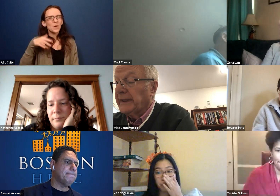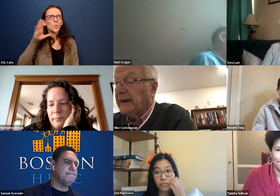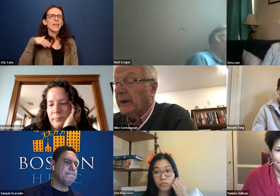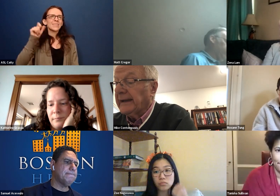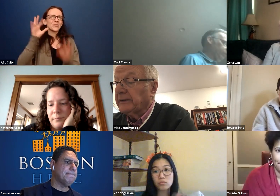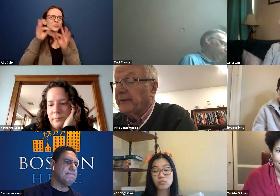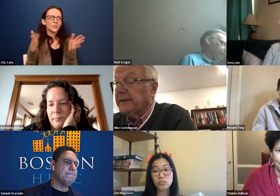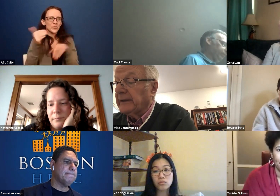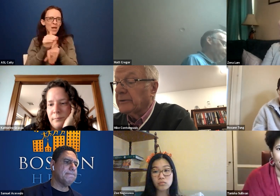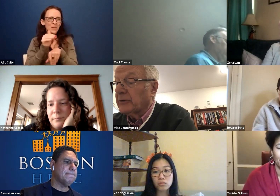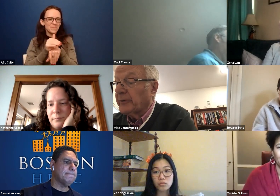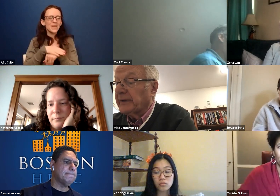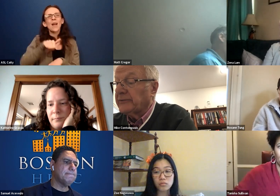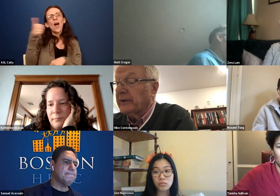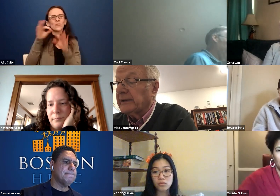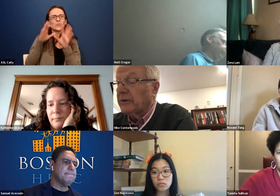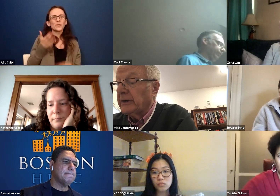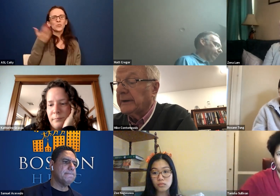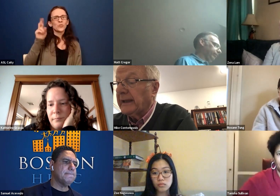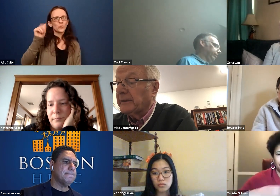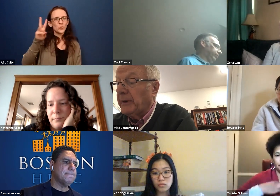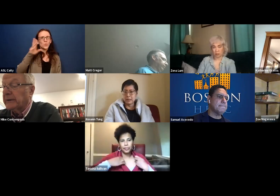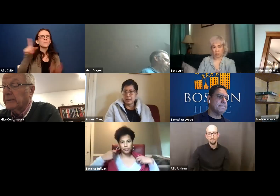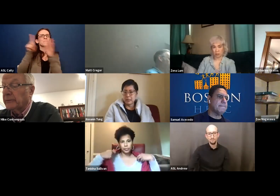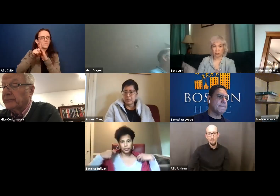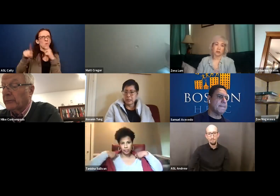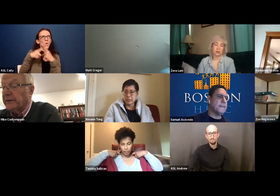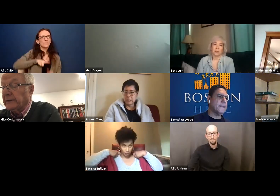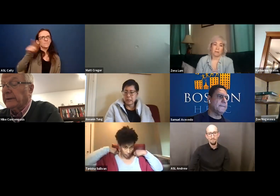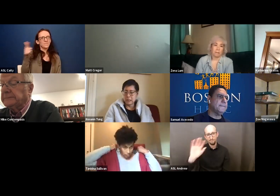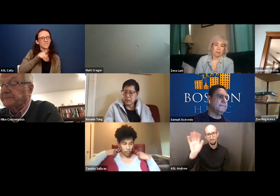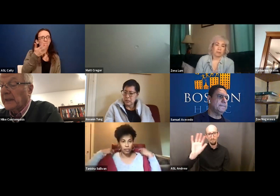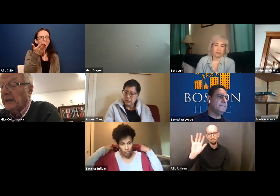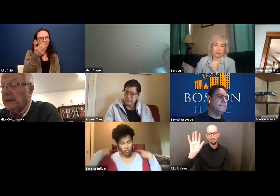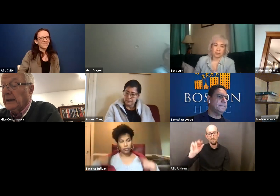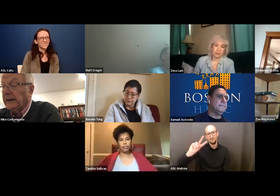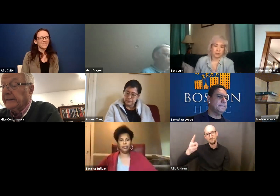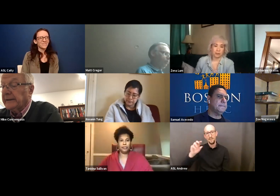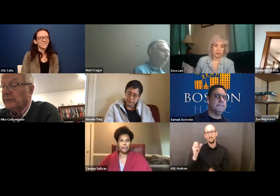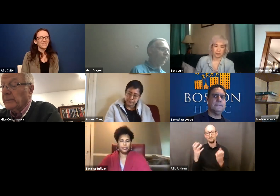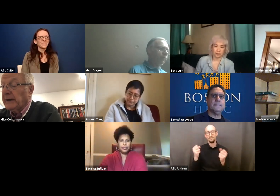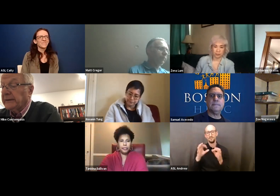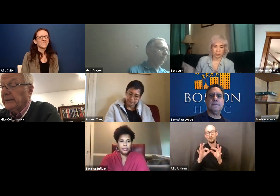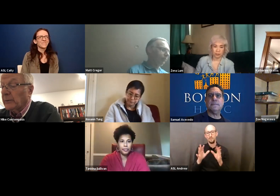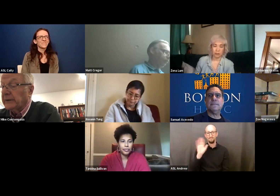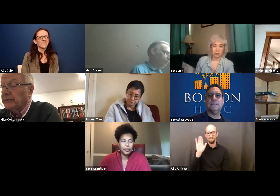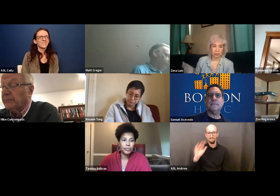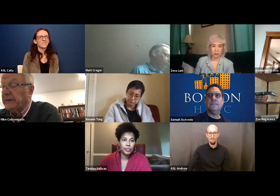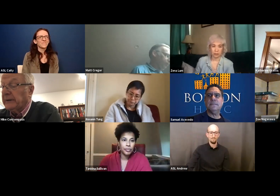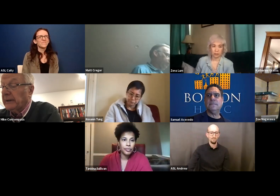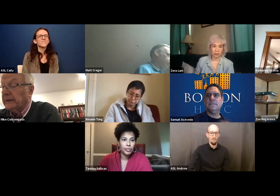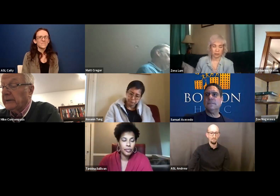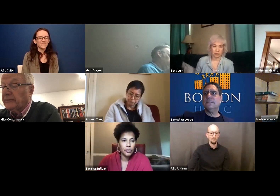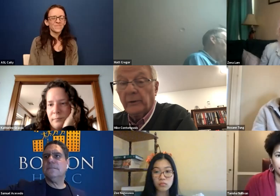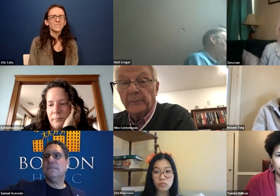We will now activate the interpretation icon at the bottom of your screen. I'd like to remind everyone to